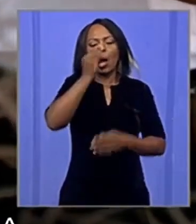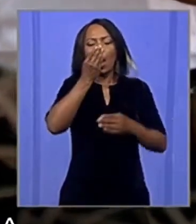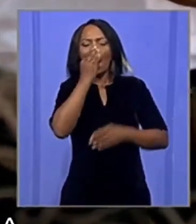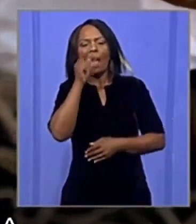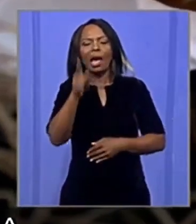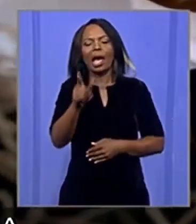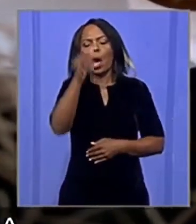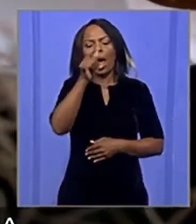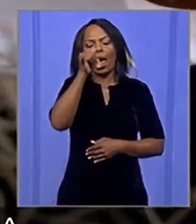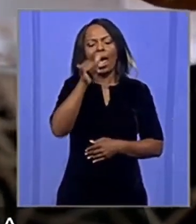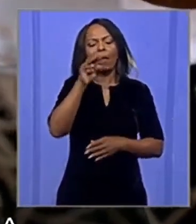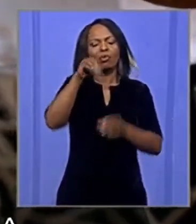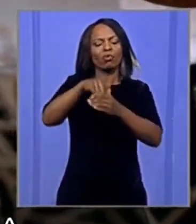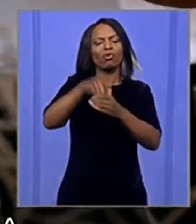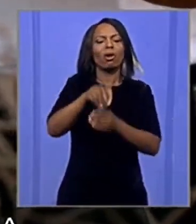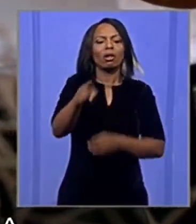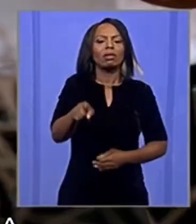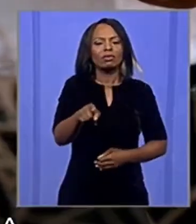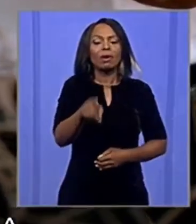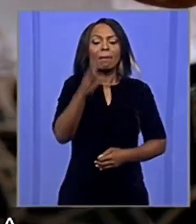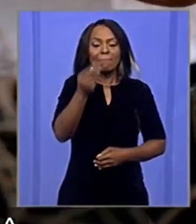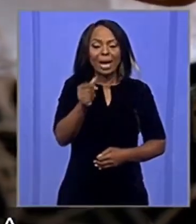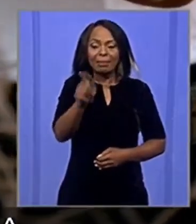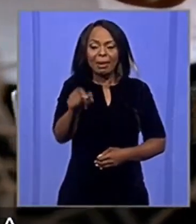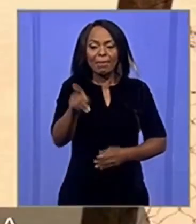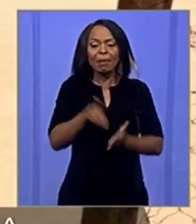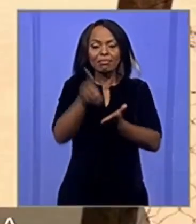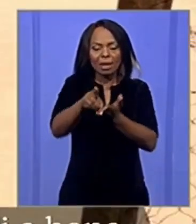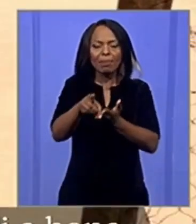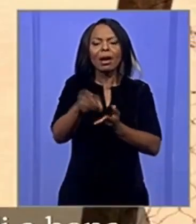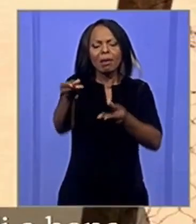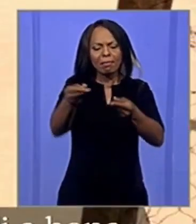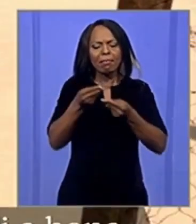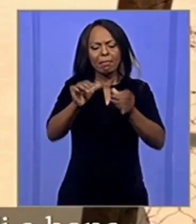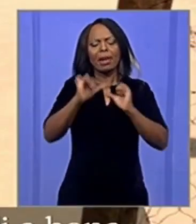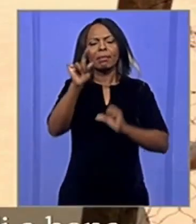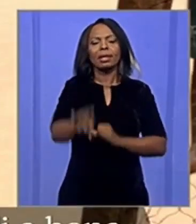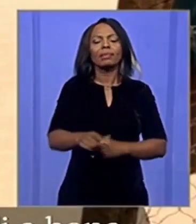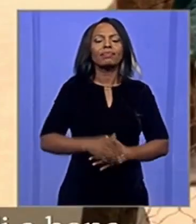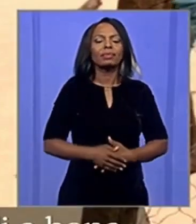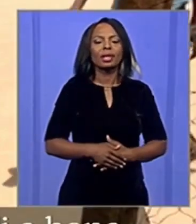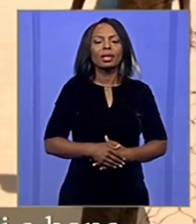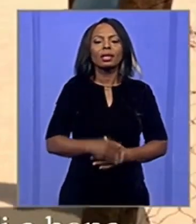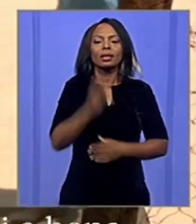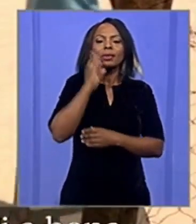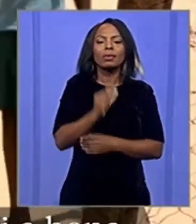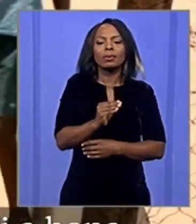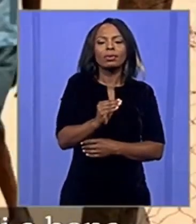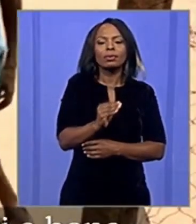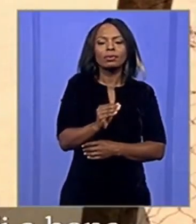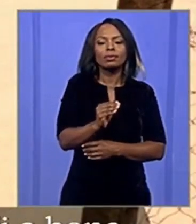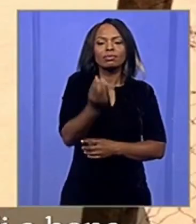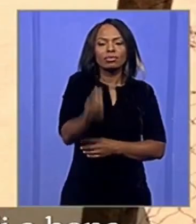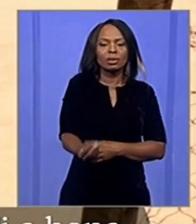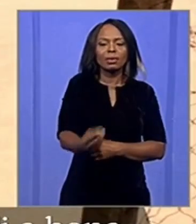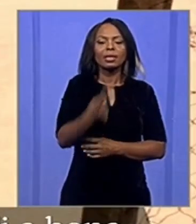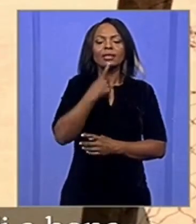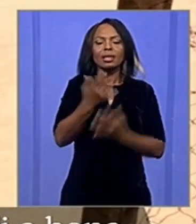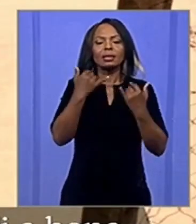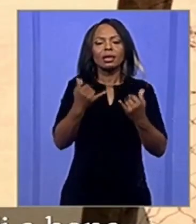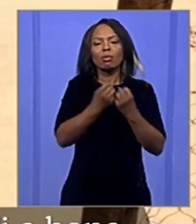gomme tšhelete ya bona ye ba e kgopetšeng ba e hwetše. Go le bjalo setlogolo sa Koko Ngwepe se hlwa se goretše bothonya se